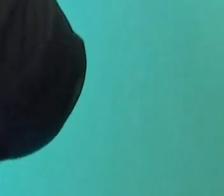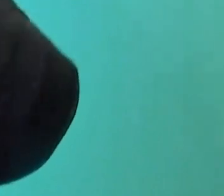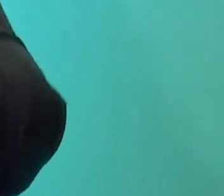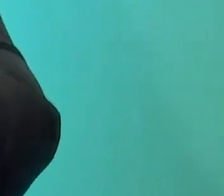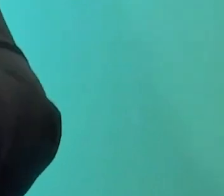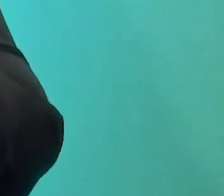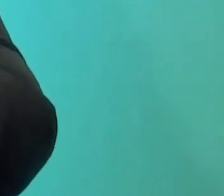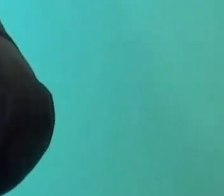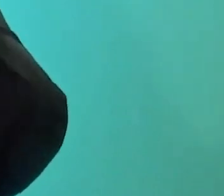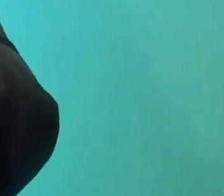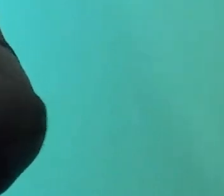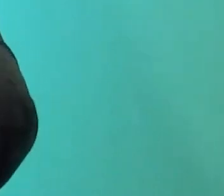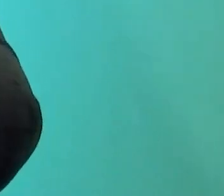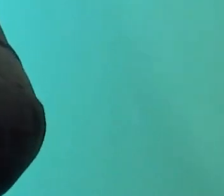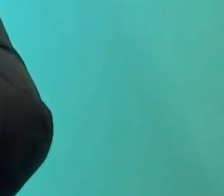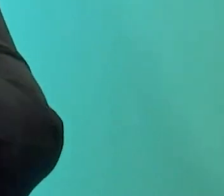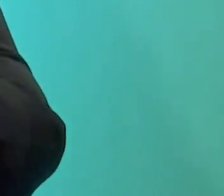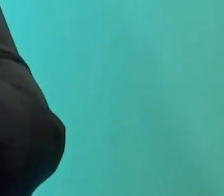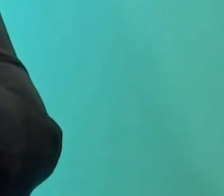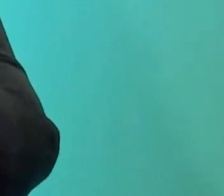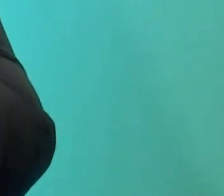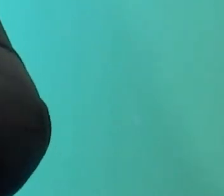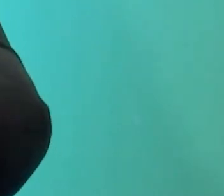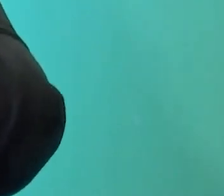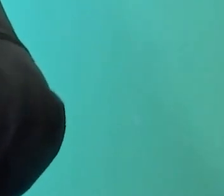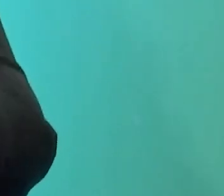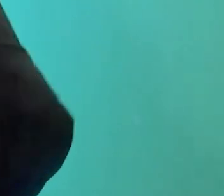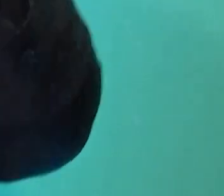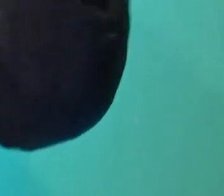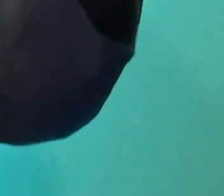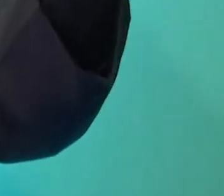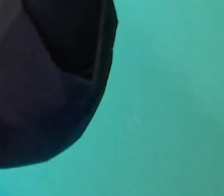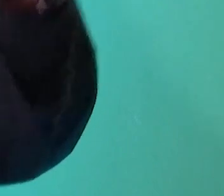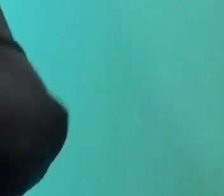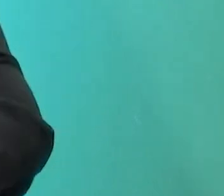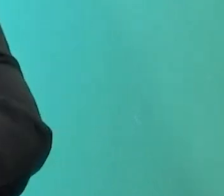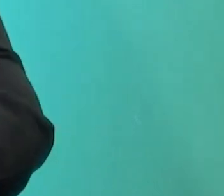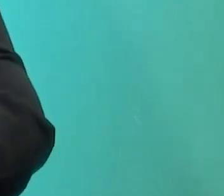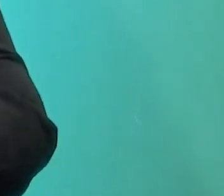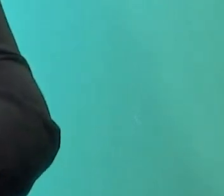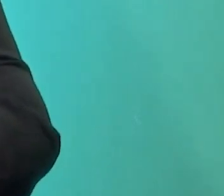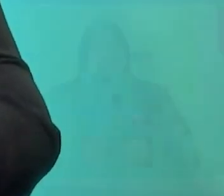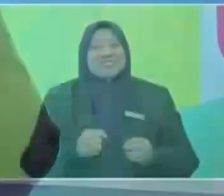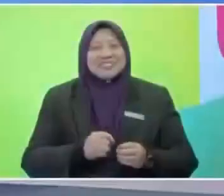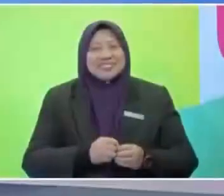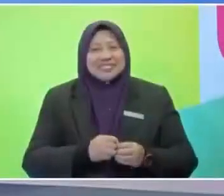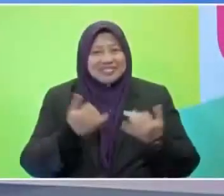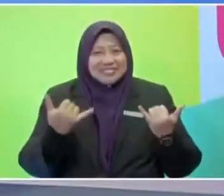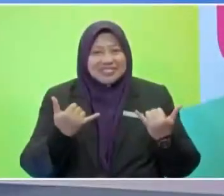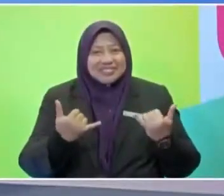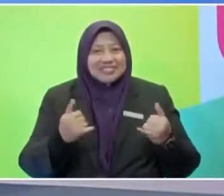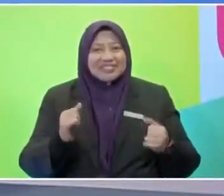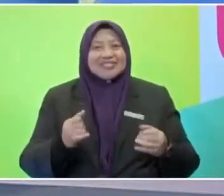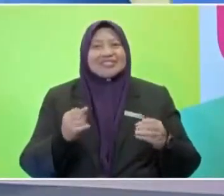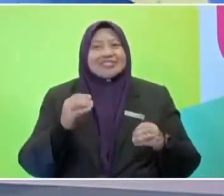Sulaiman from SK Pendidikan Khas Melaka. Hi teacher Shazlin, how are you? Great. All right. Now here with